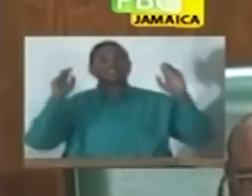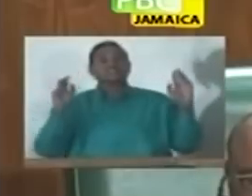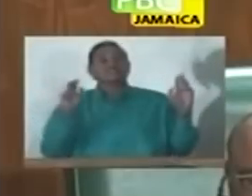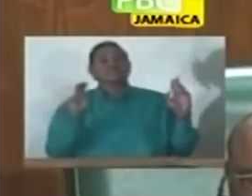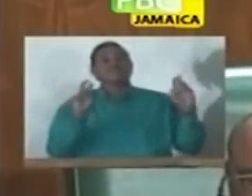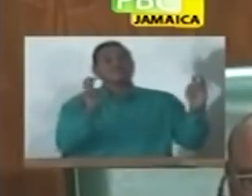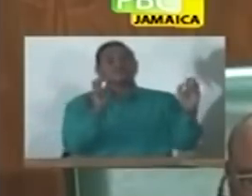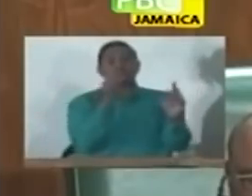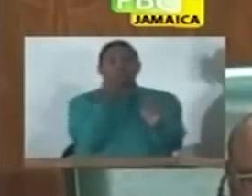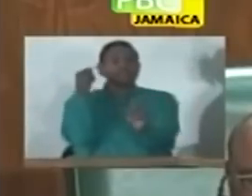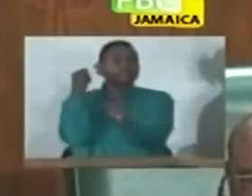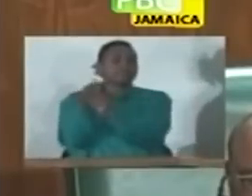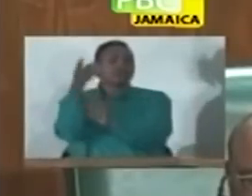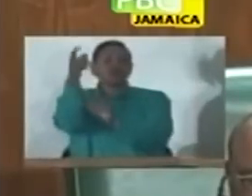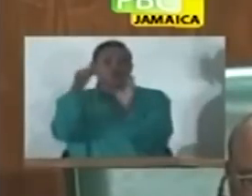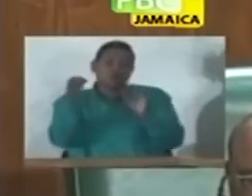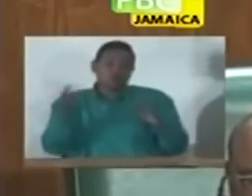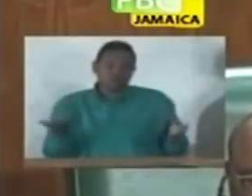Don't know what that means.